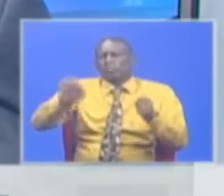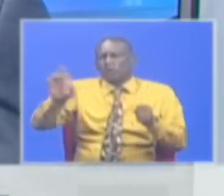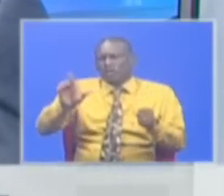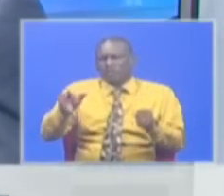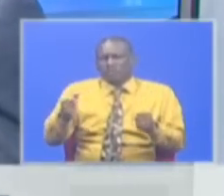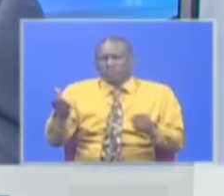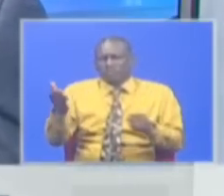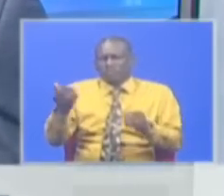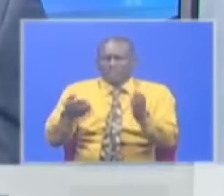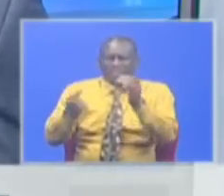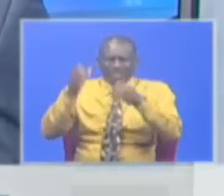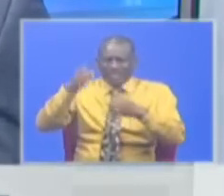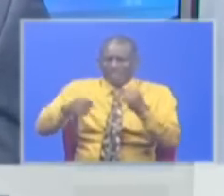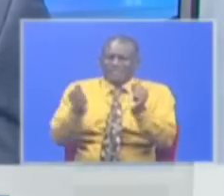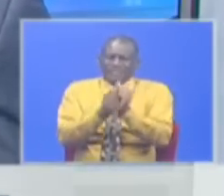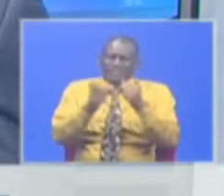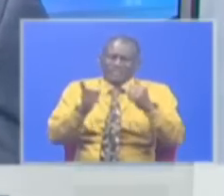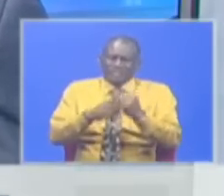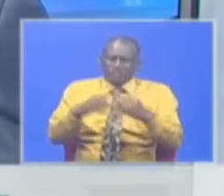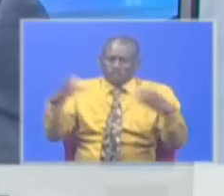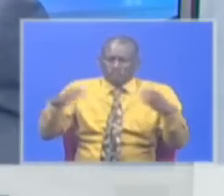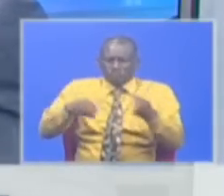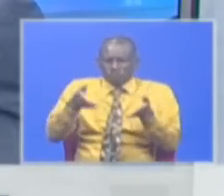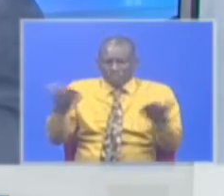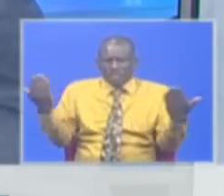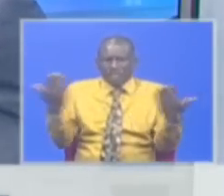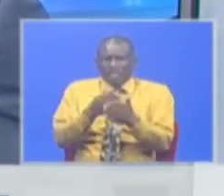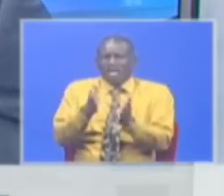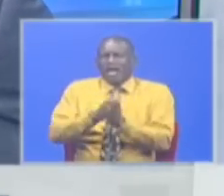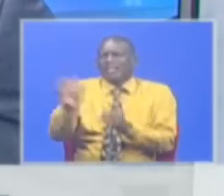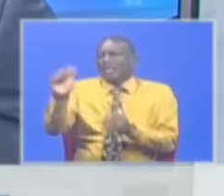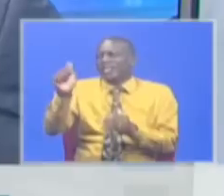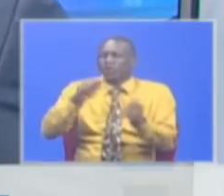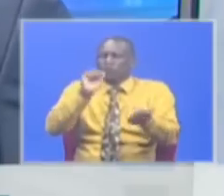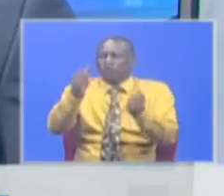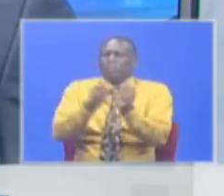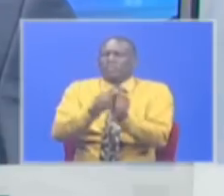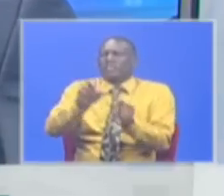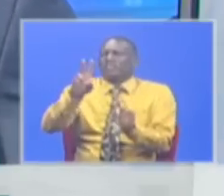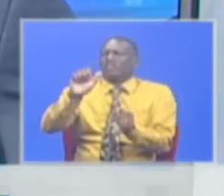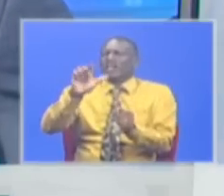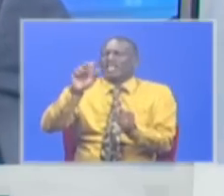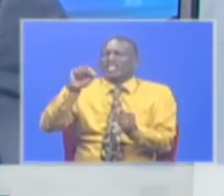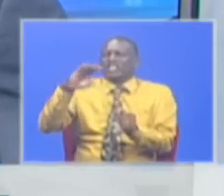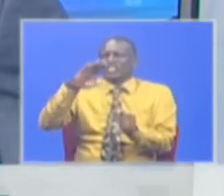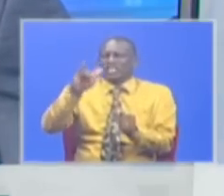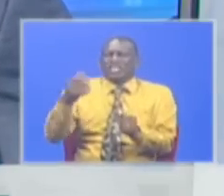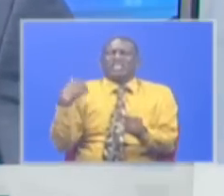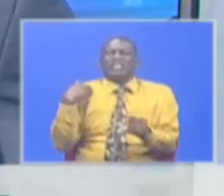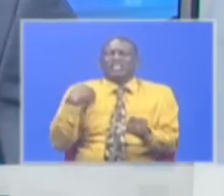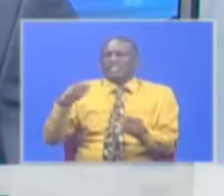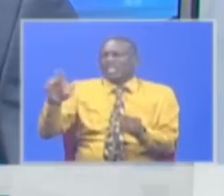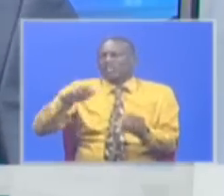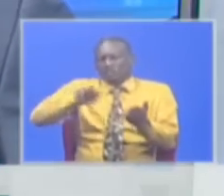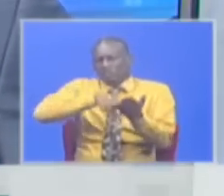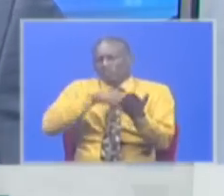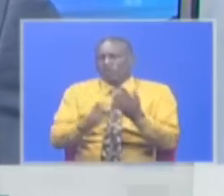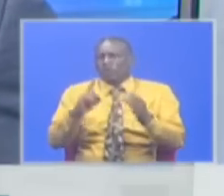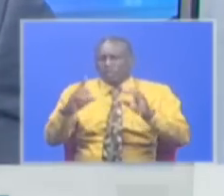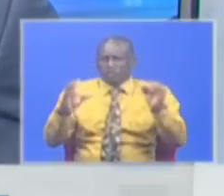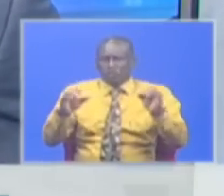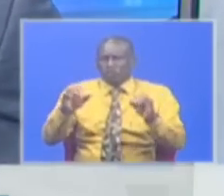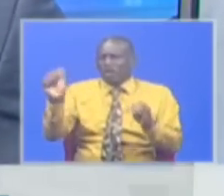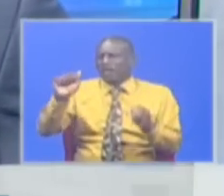16 tonight, while Atalanta play Valencia. Last night, Liverpool lost 1-0 to Atletico Madrid, while Erling Braut